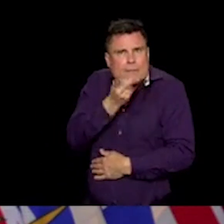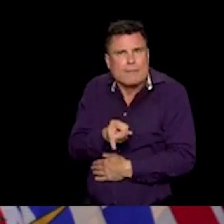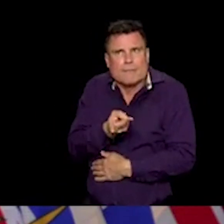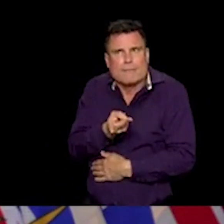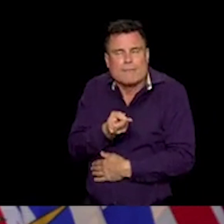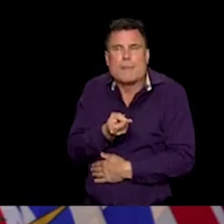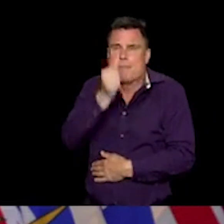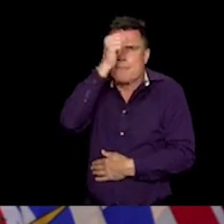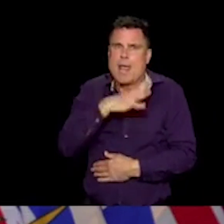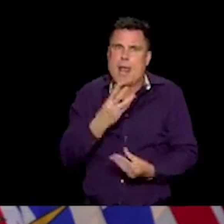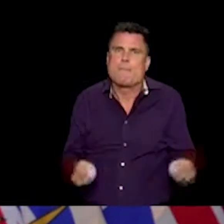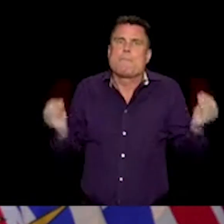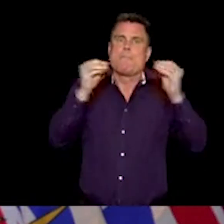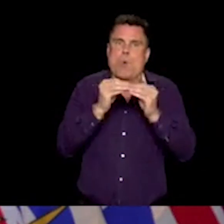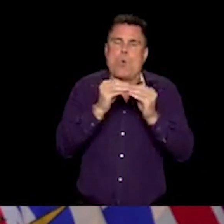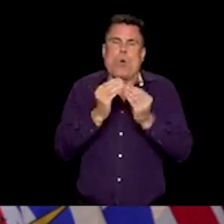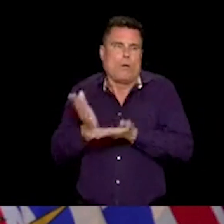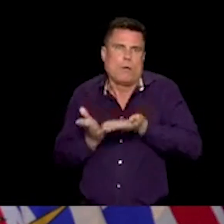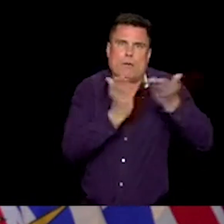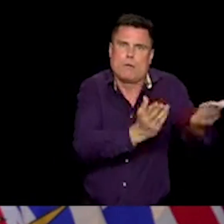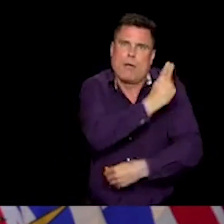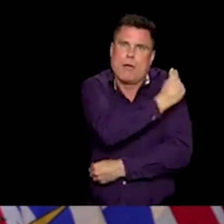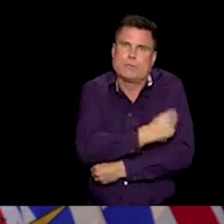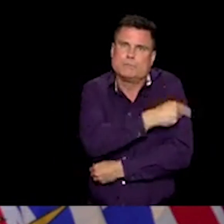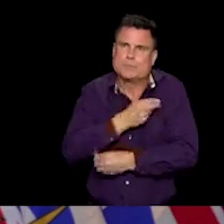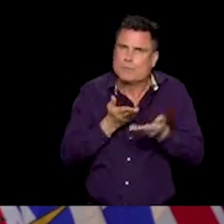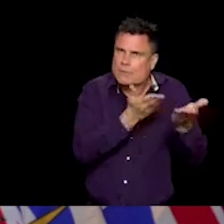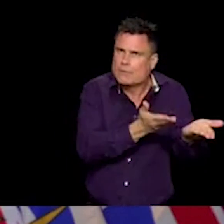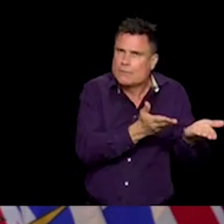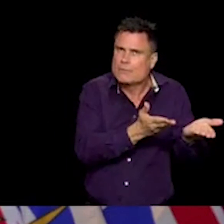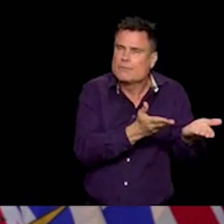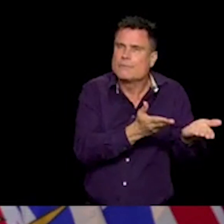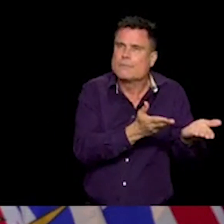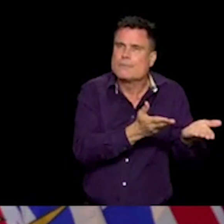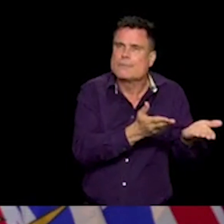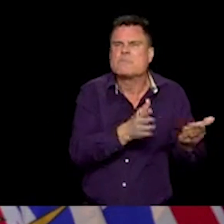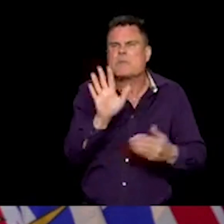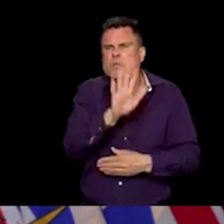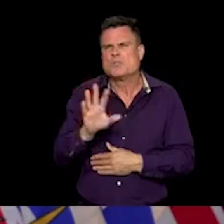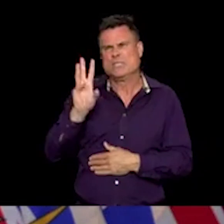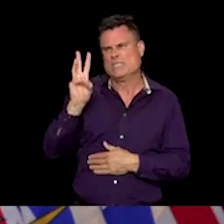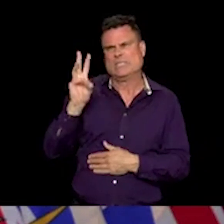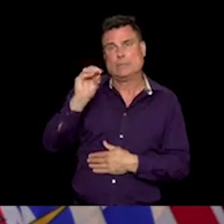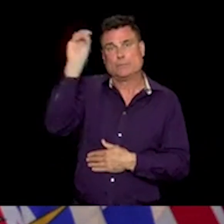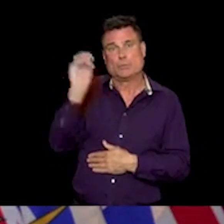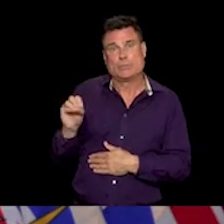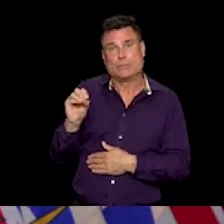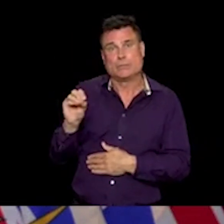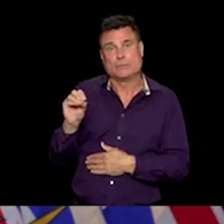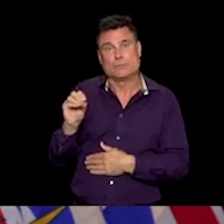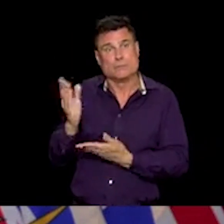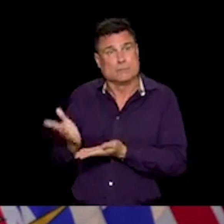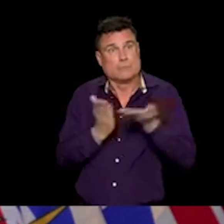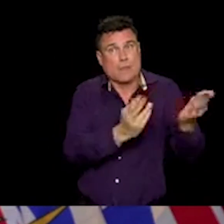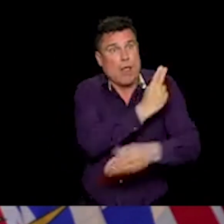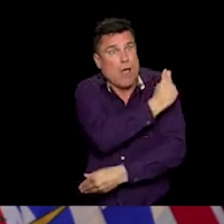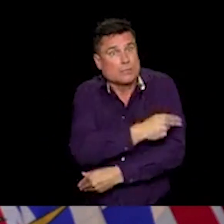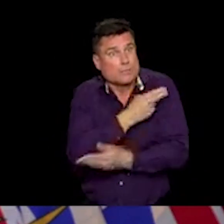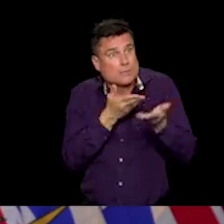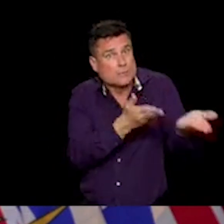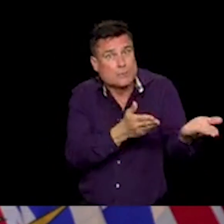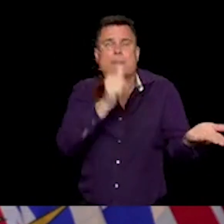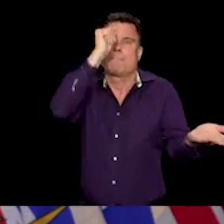you, of the total number of cases that we have, 52% or 1,290 have